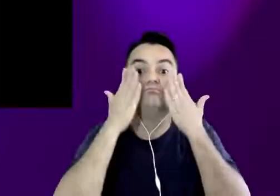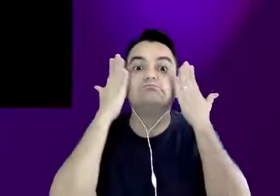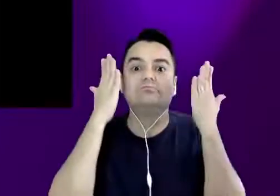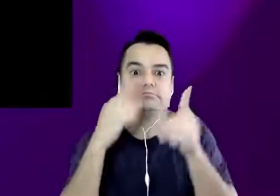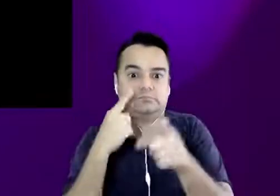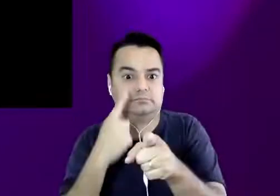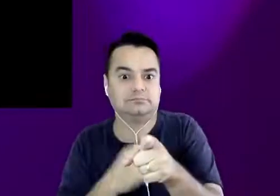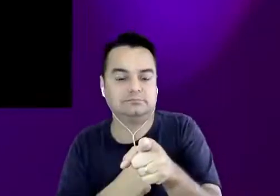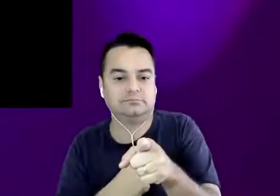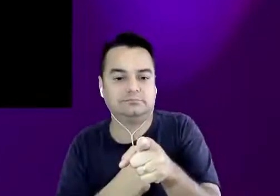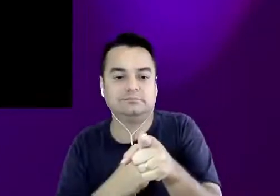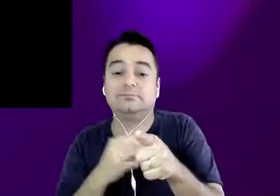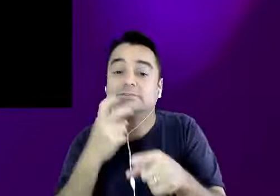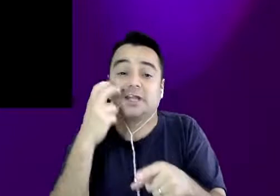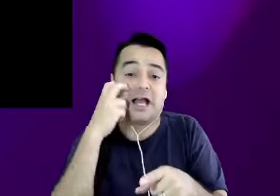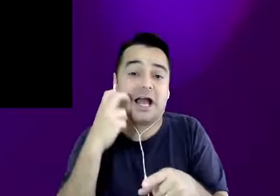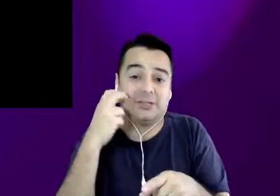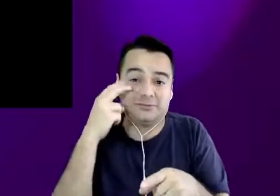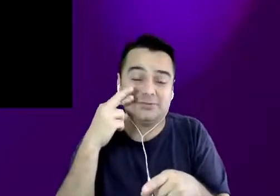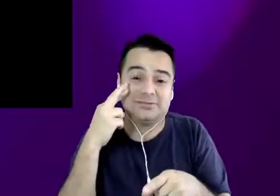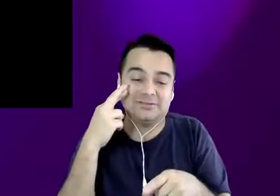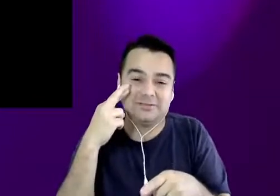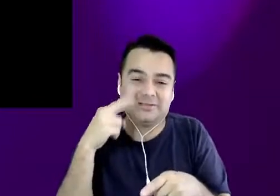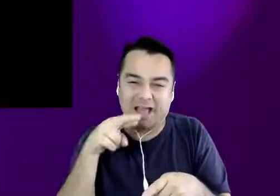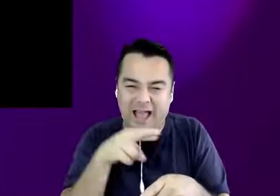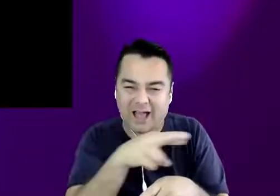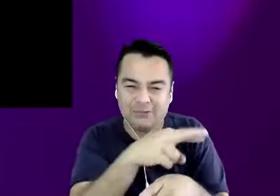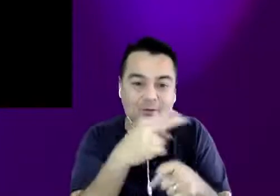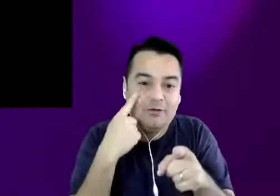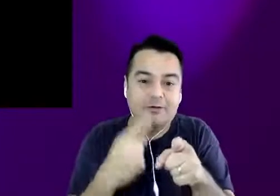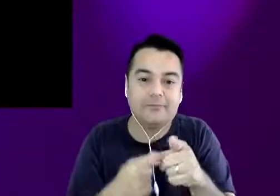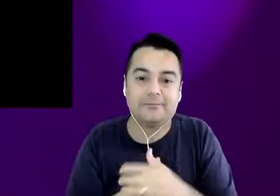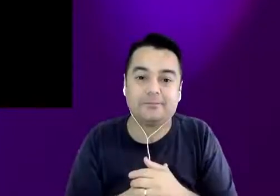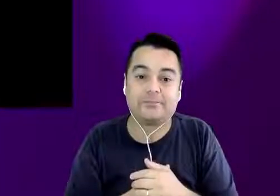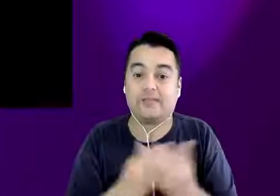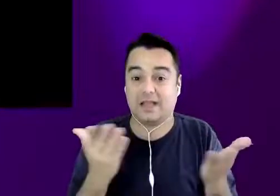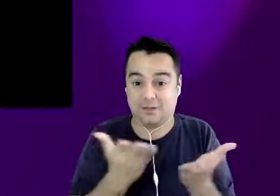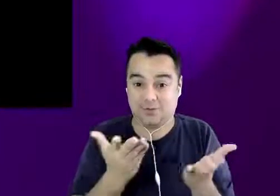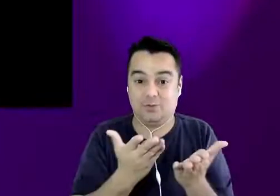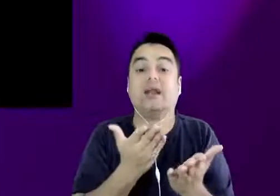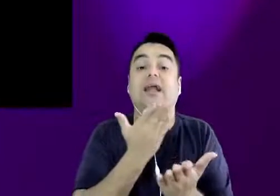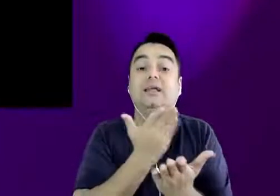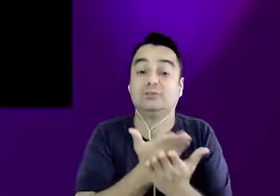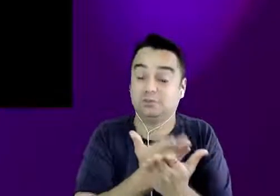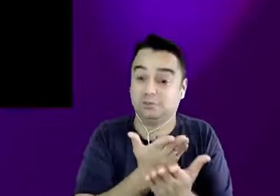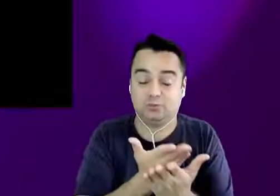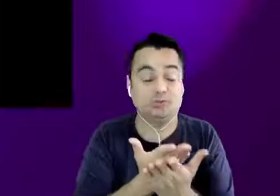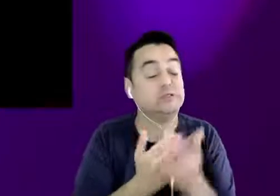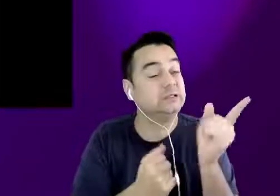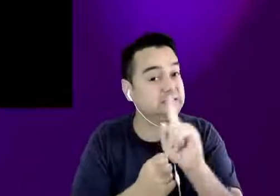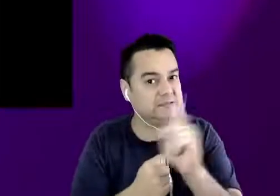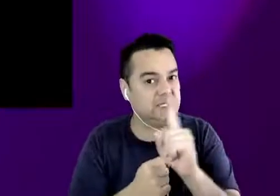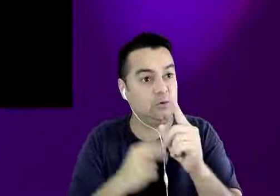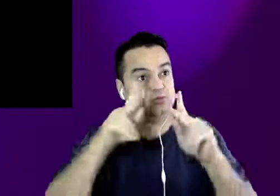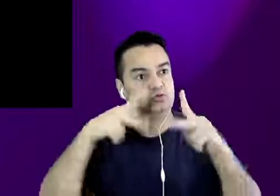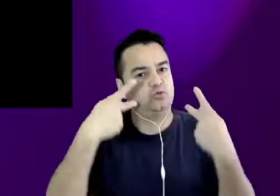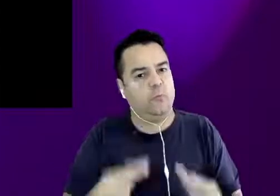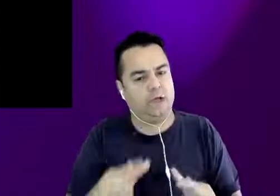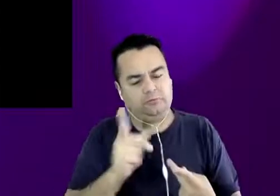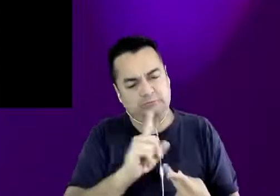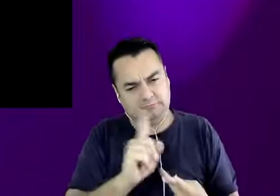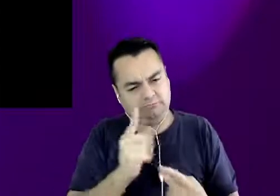now there are a lot of trials going on in humans. And these trials that are going on in humans, they use really these very